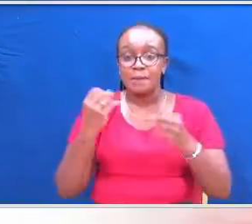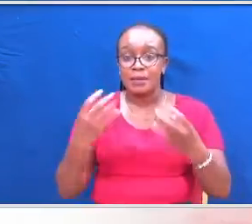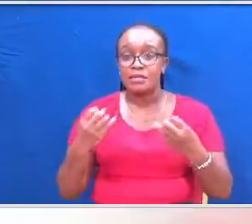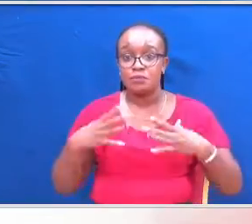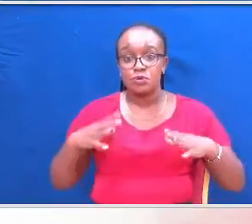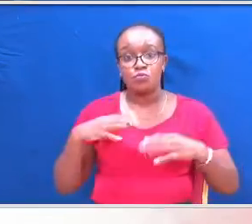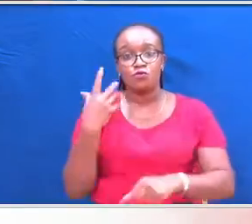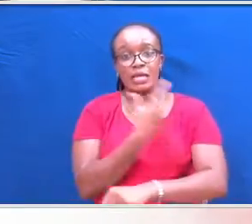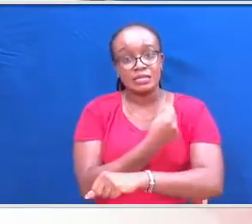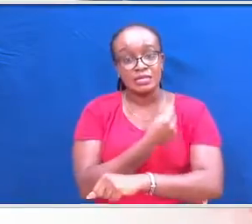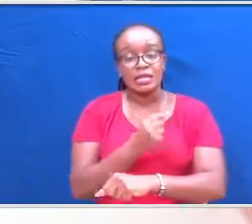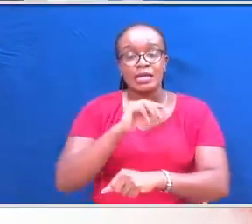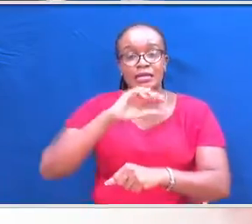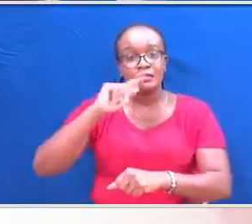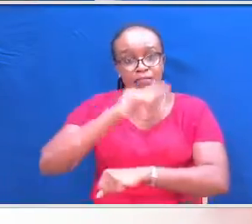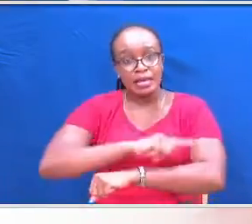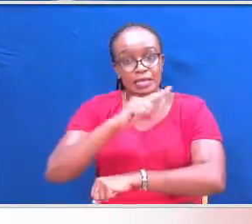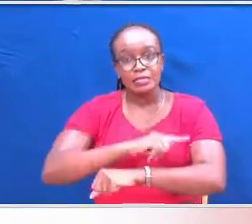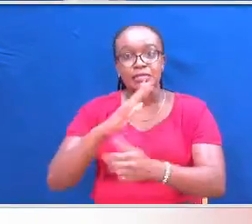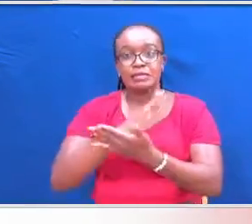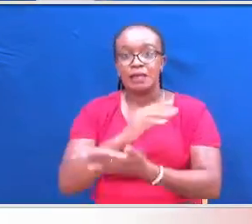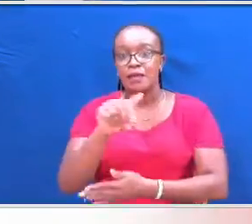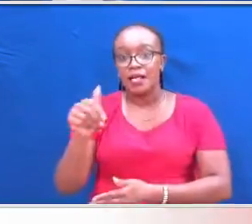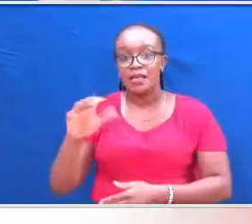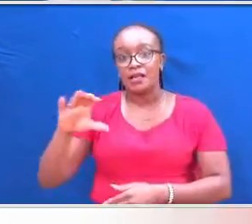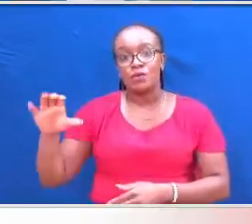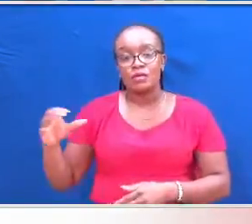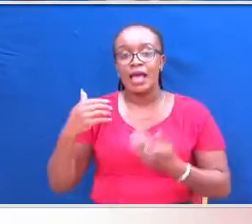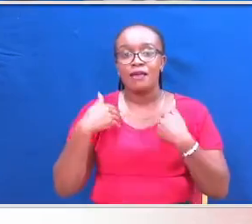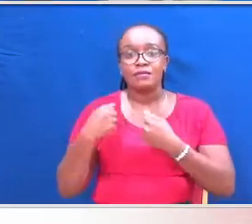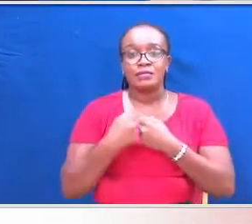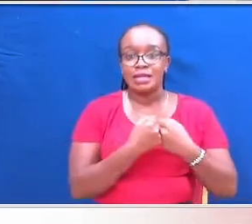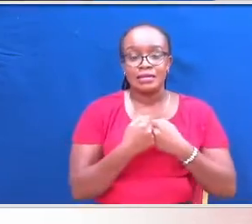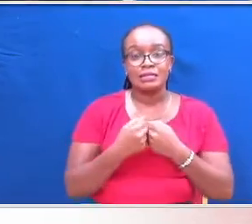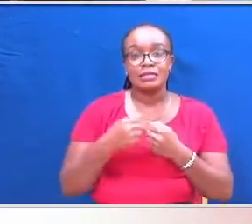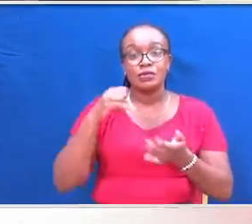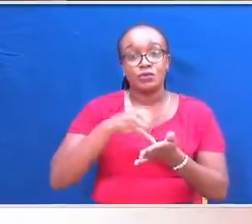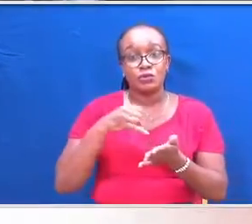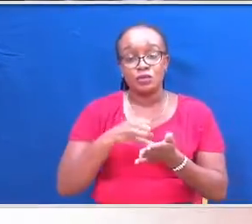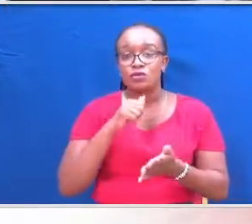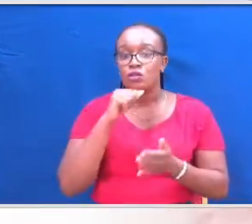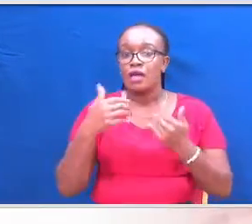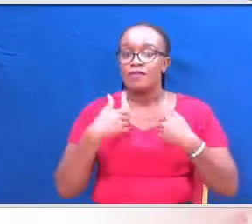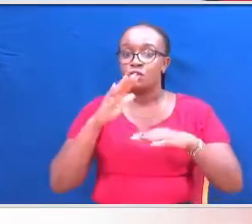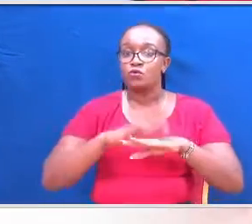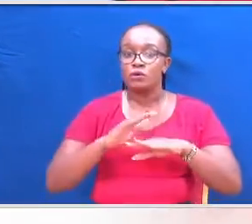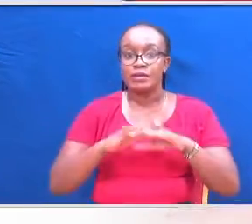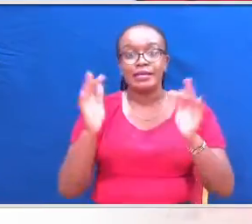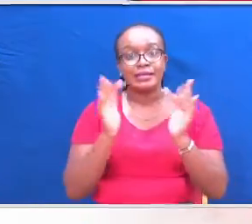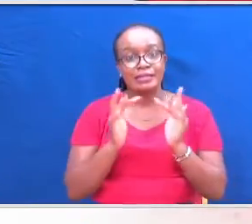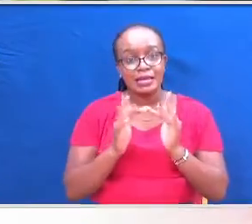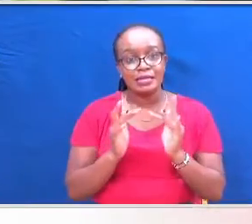vaccinated daily, some counties are facing dire challenges in the exercise, including lack of proper internet and hesitancy to